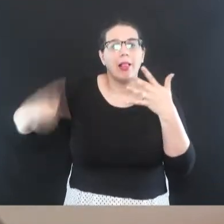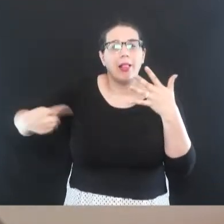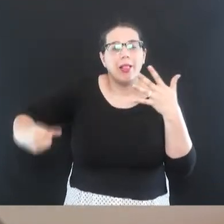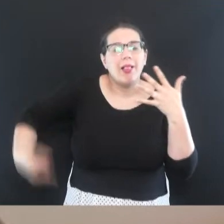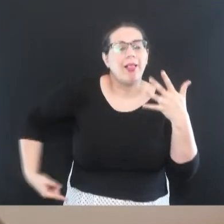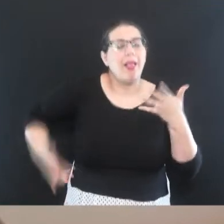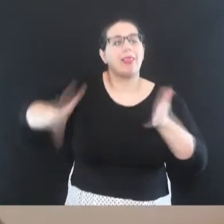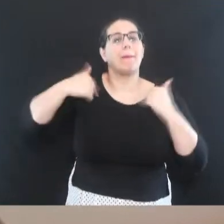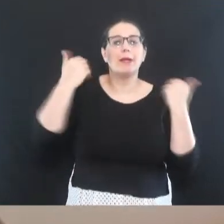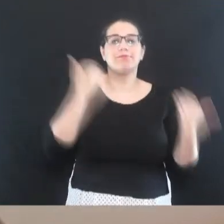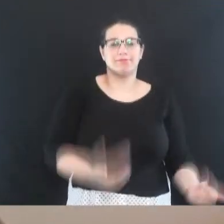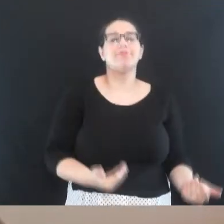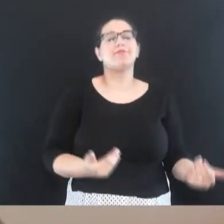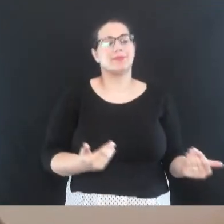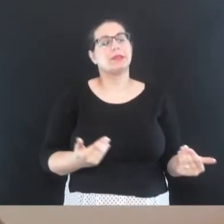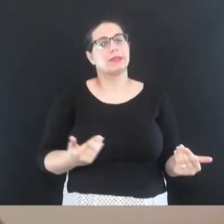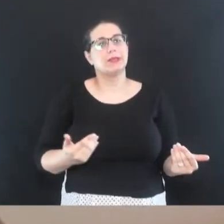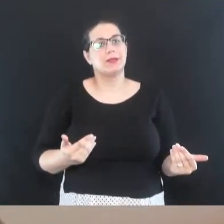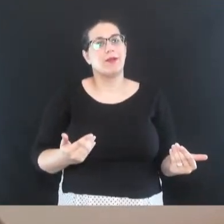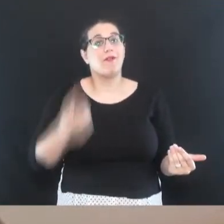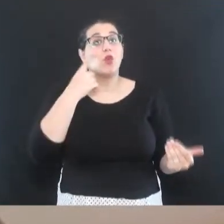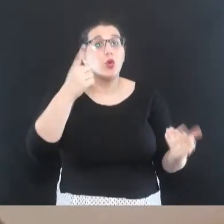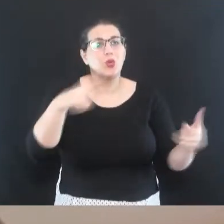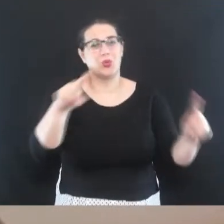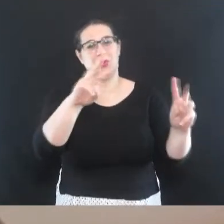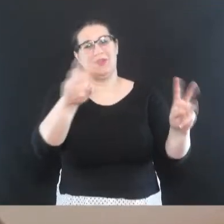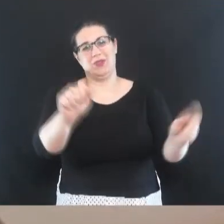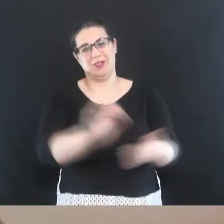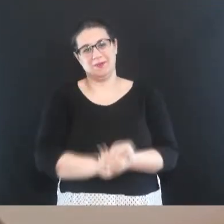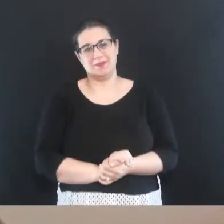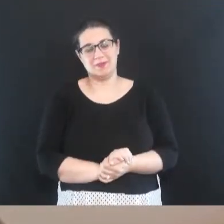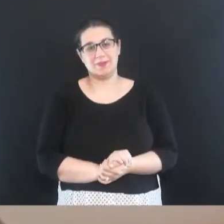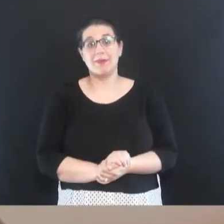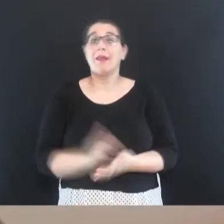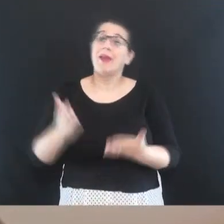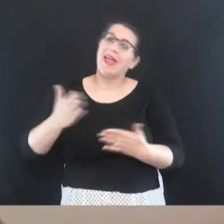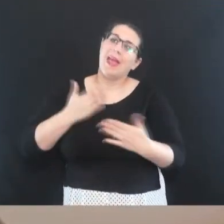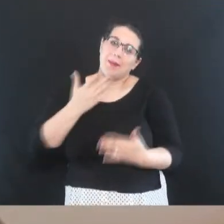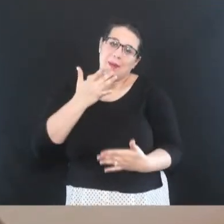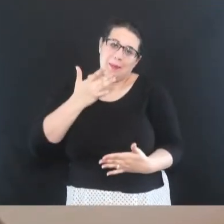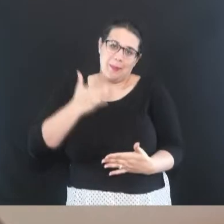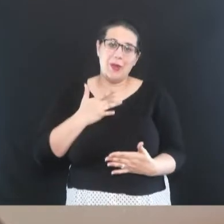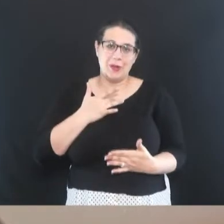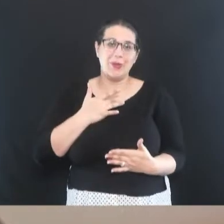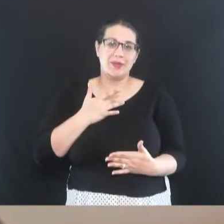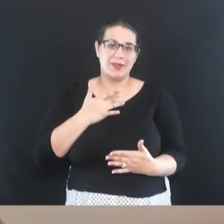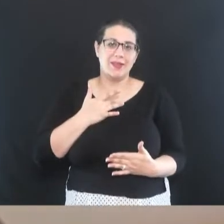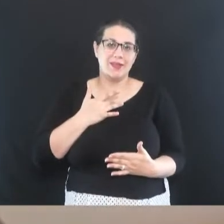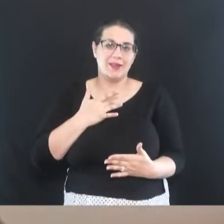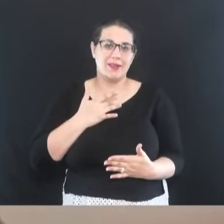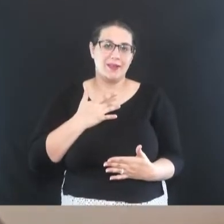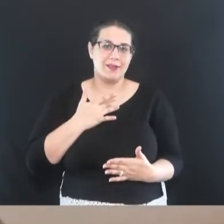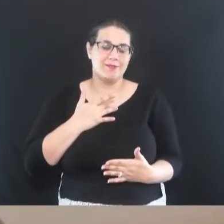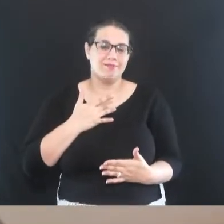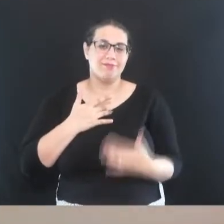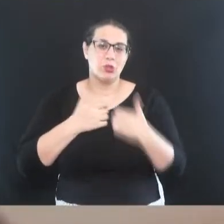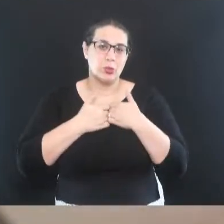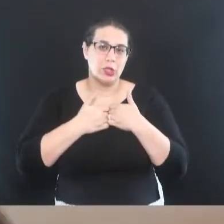do the work for you, West Virginia. So happy birthday to both Woody and Amy. Thank